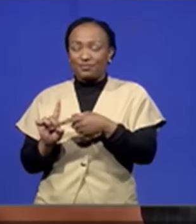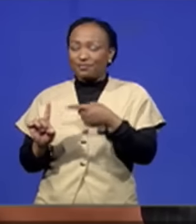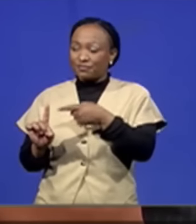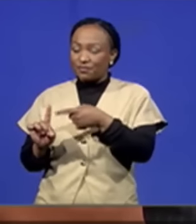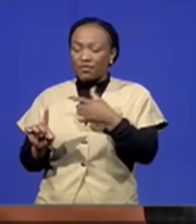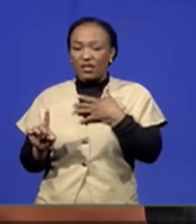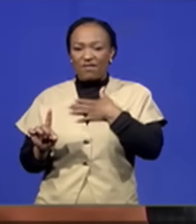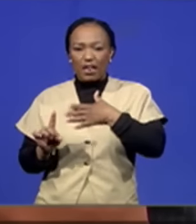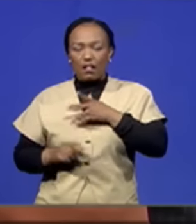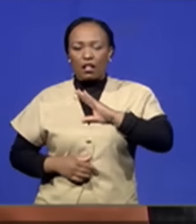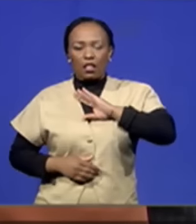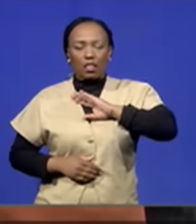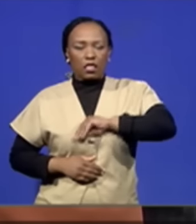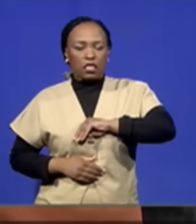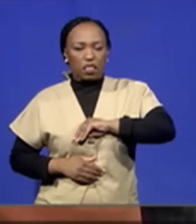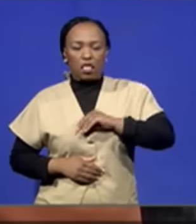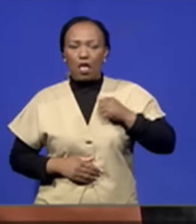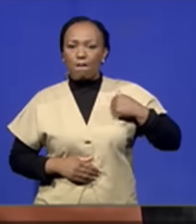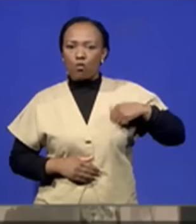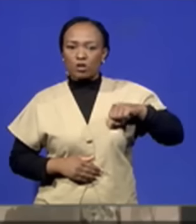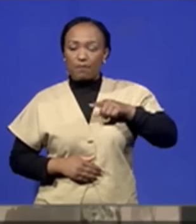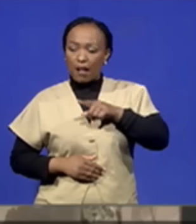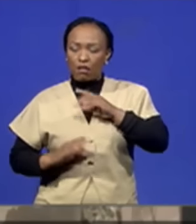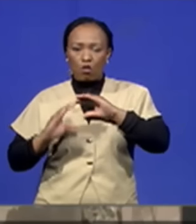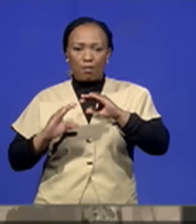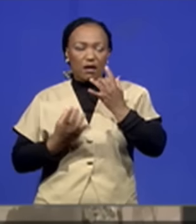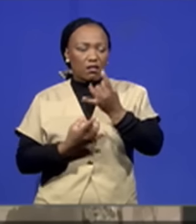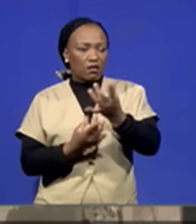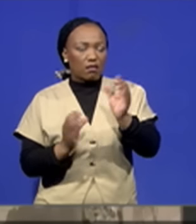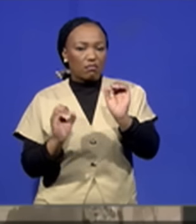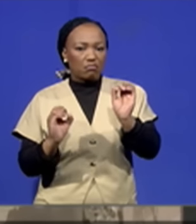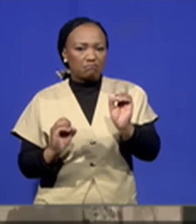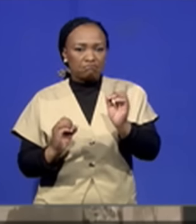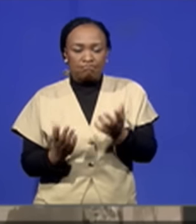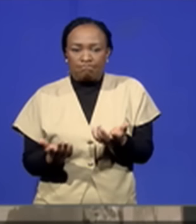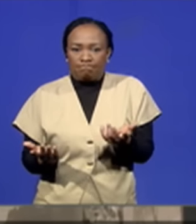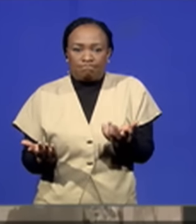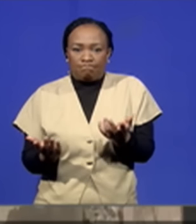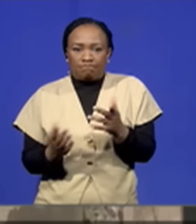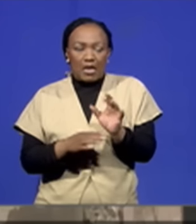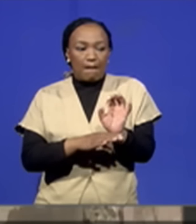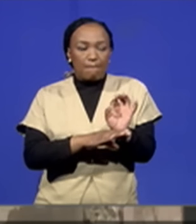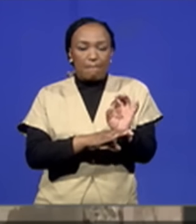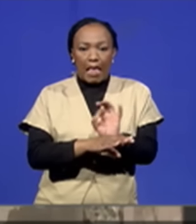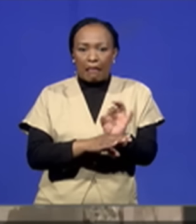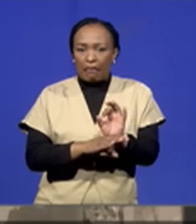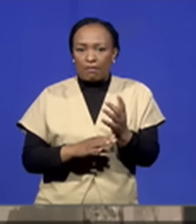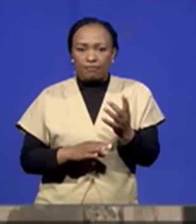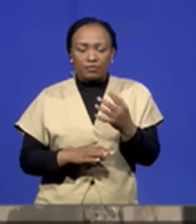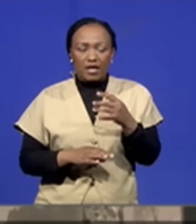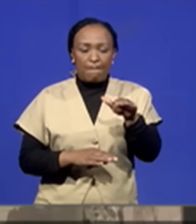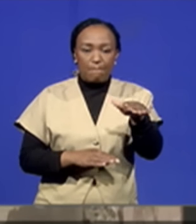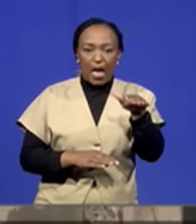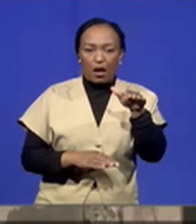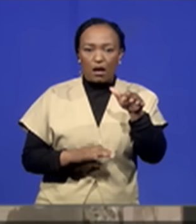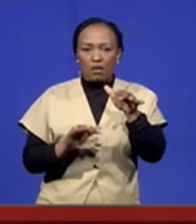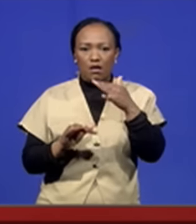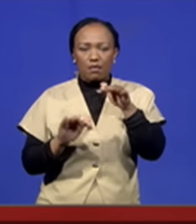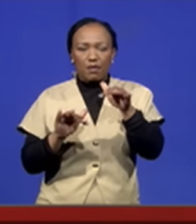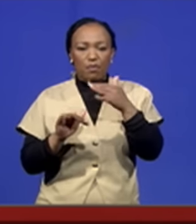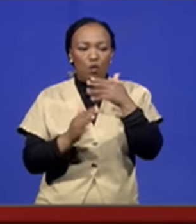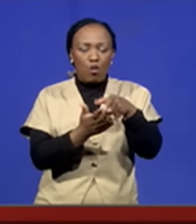ka gore masepala ga o buile bona mme se ba thibela go dira dithulaganyo le dibanka bakolotisi le